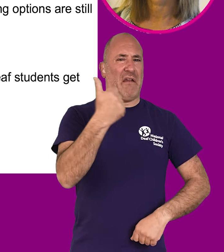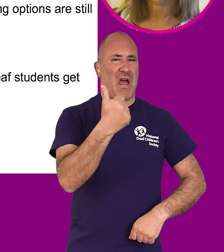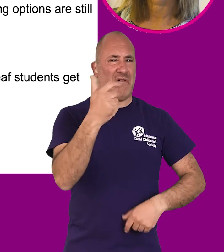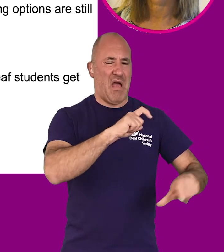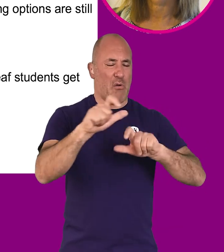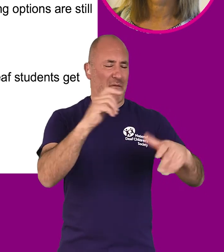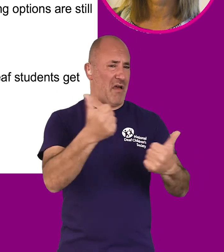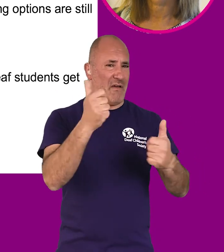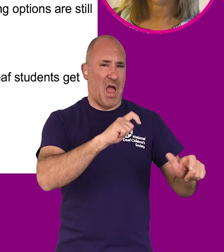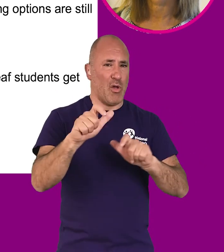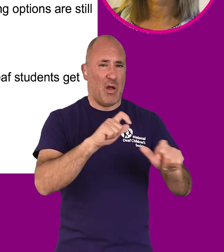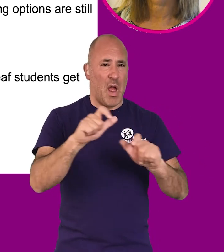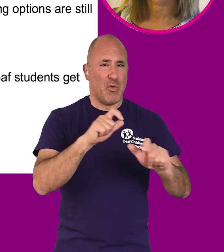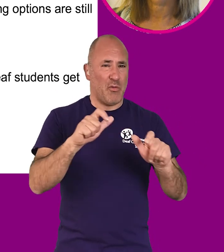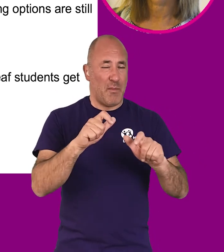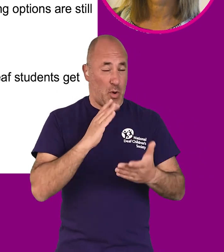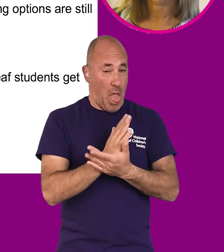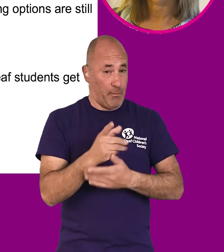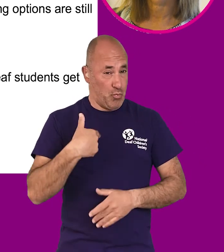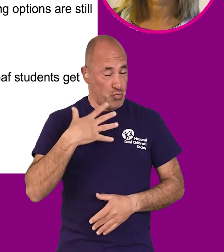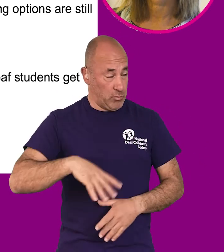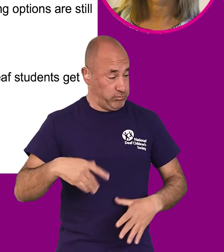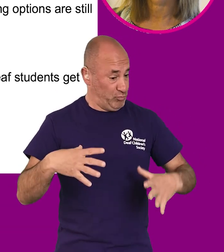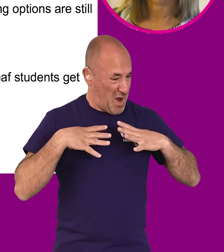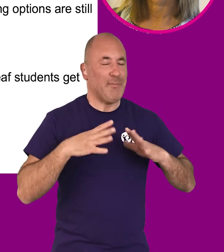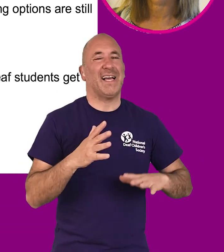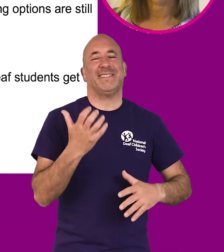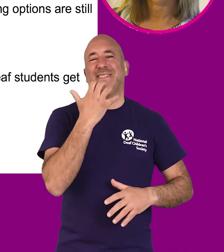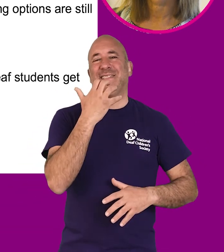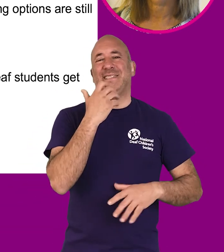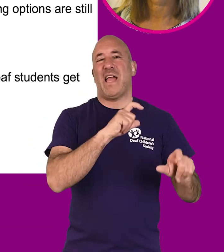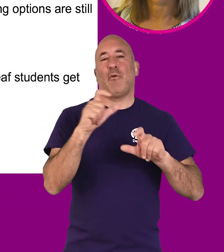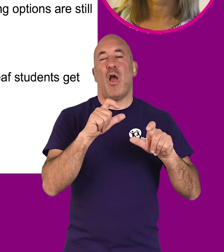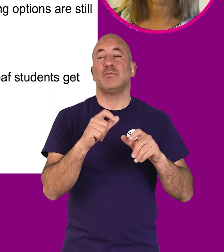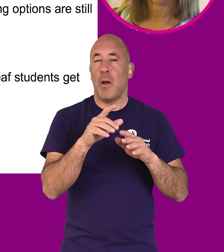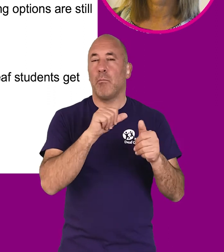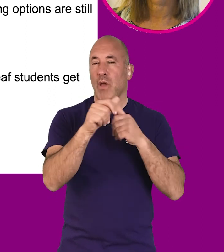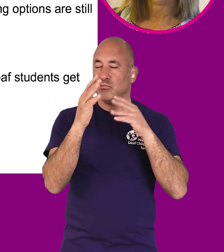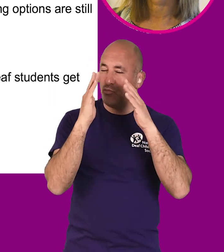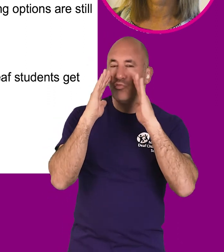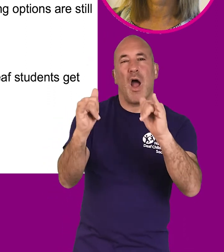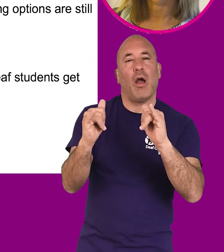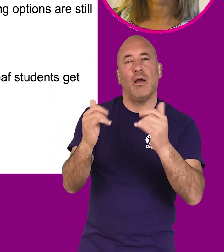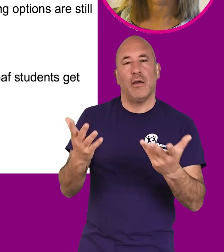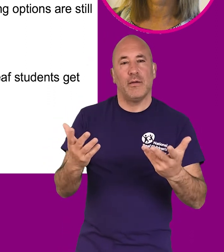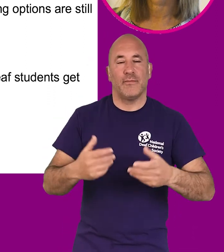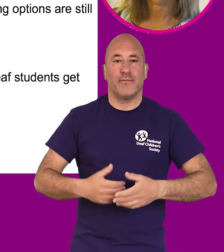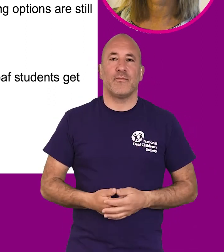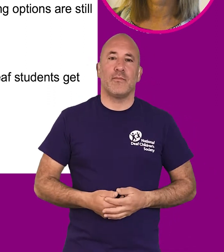on, everything's good. And sometimes they will be desperate for a break. So yeah, always worth to just check.